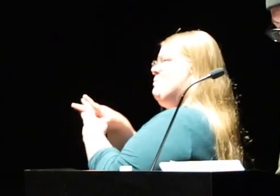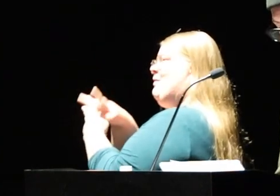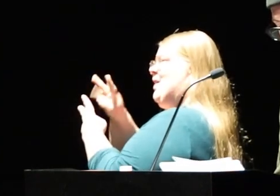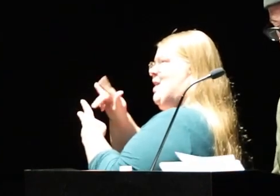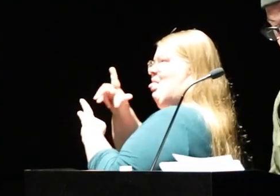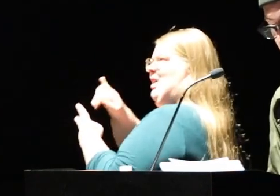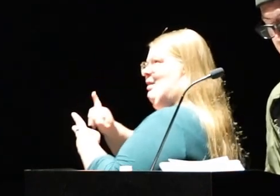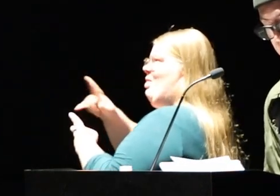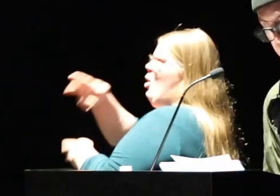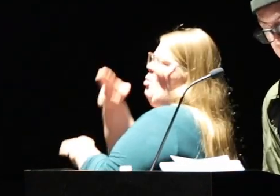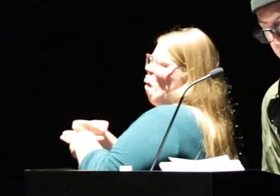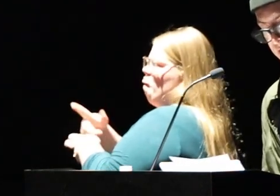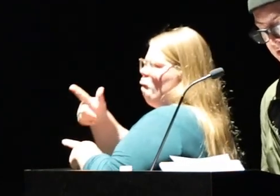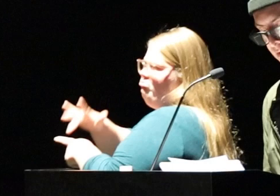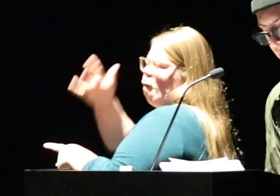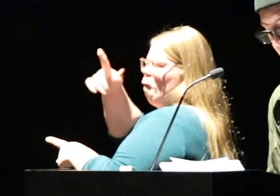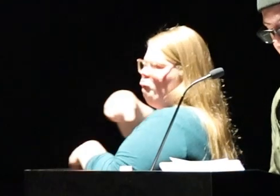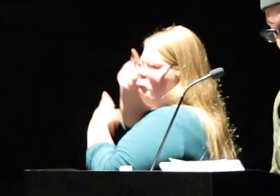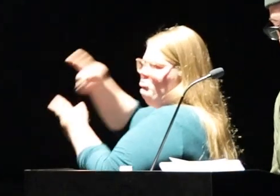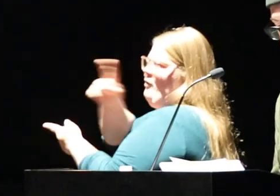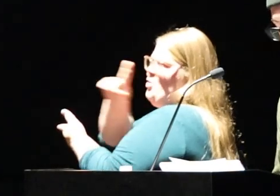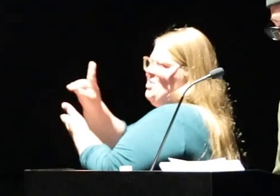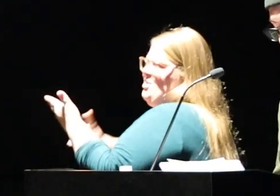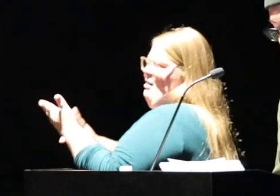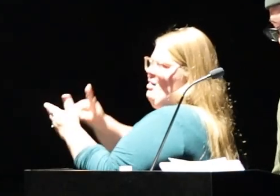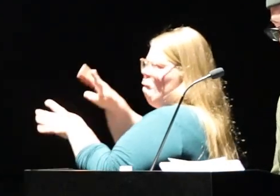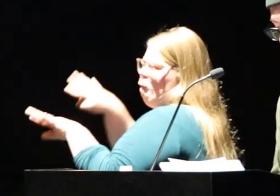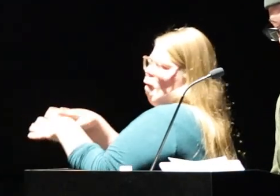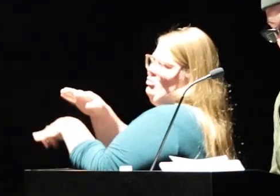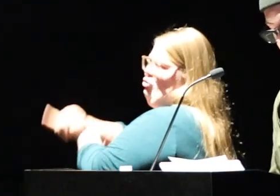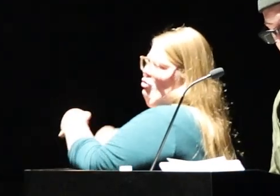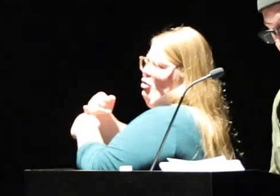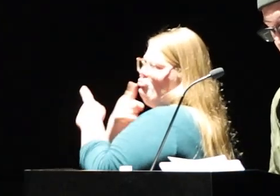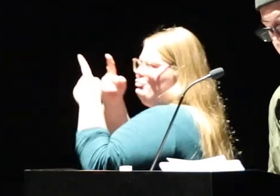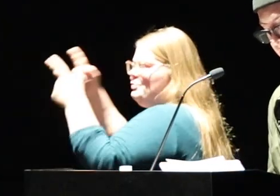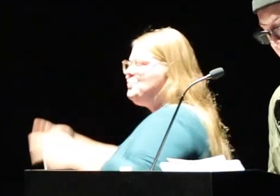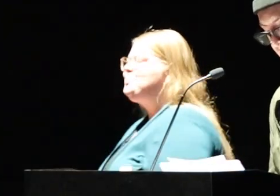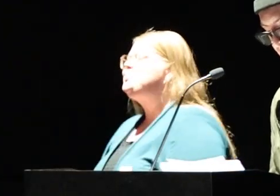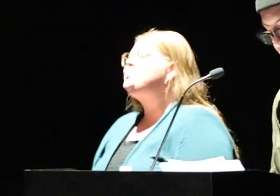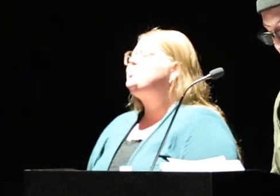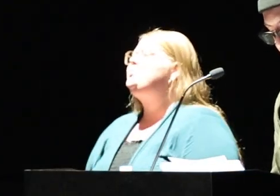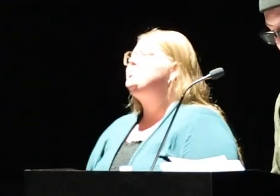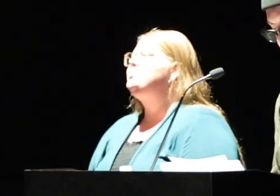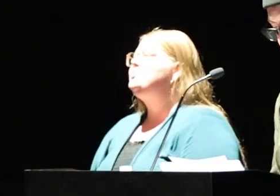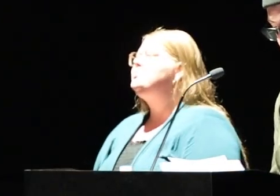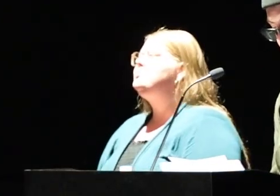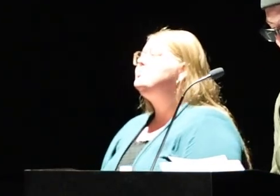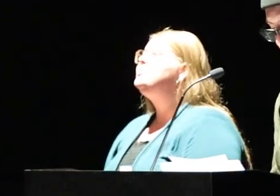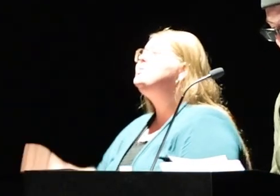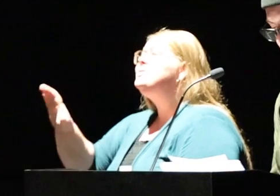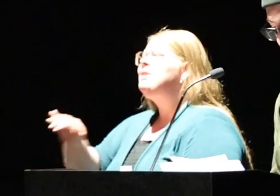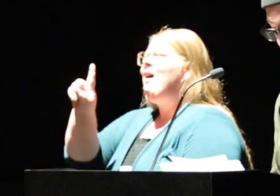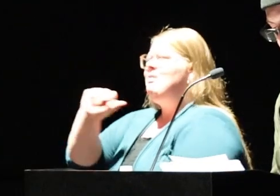international design. The center and archive sit within RIT's College of Art and Design, which was built on the traditional territory of